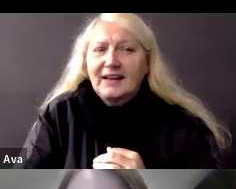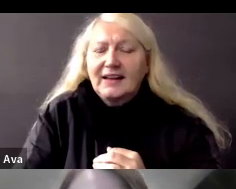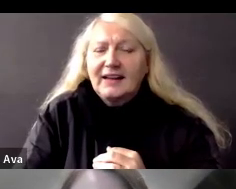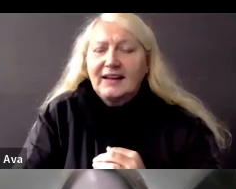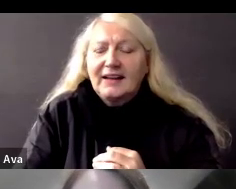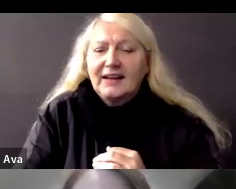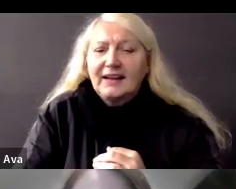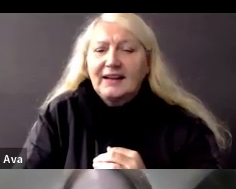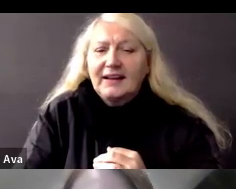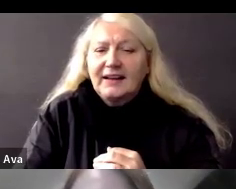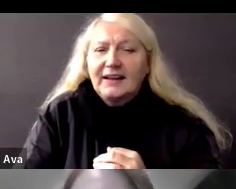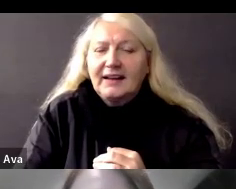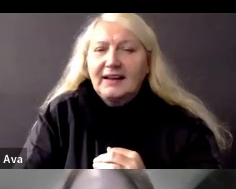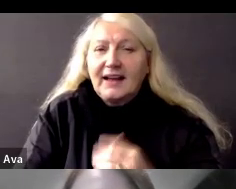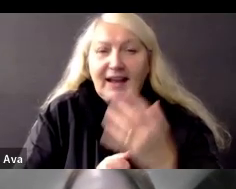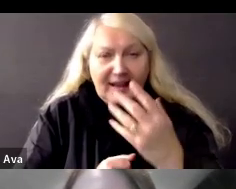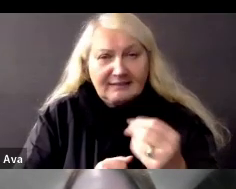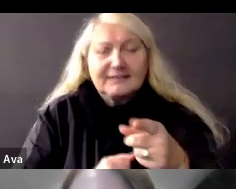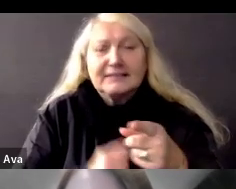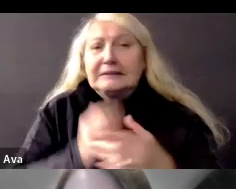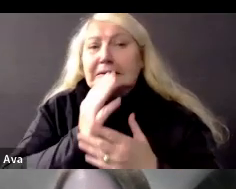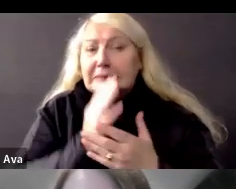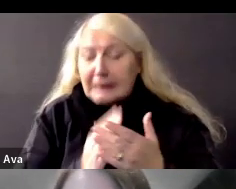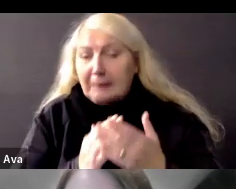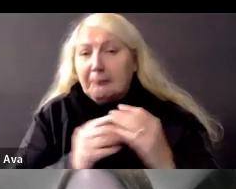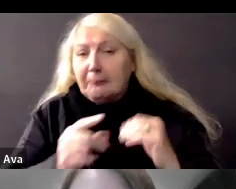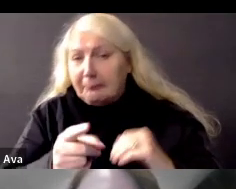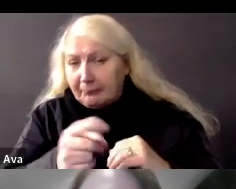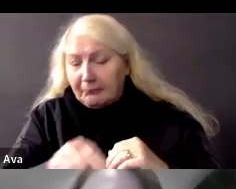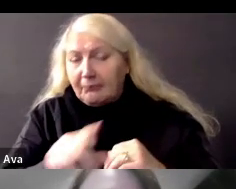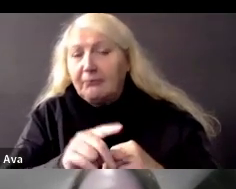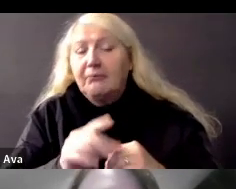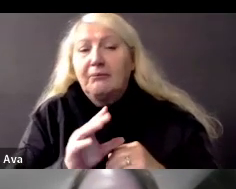although people spoke about some of the